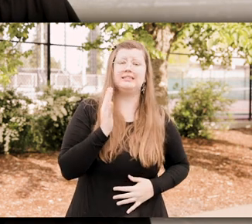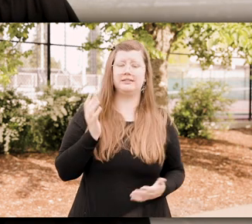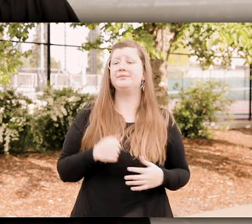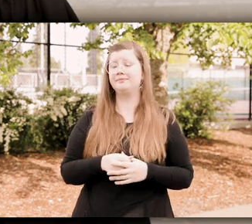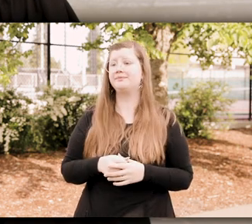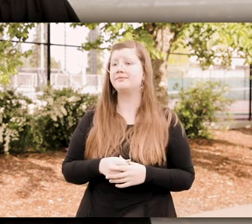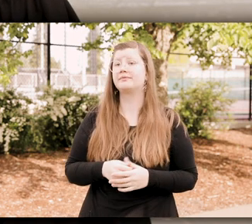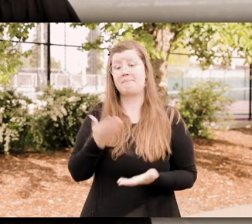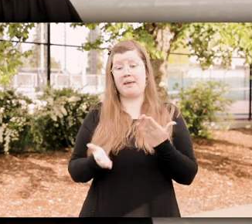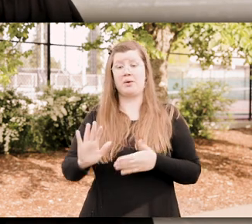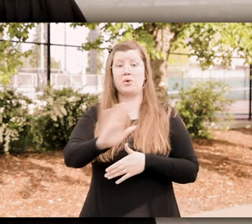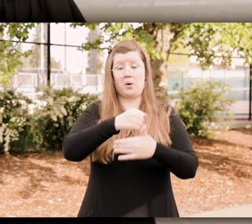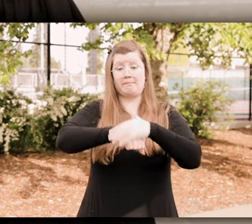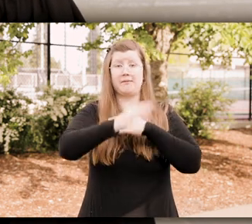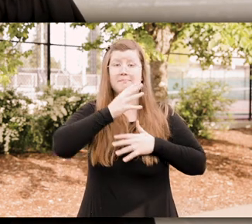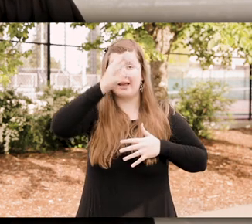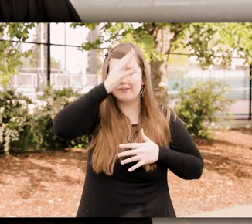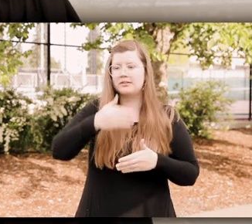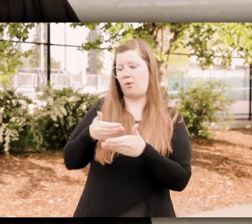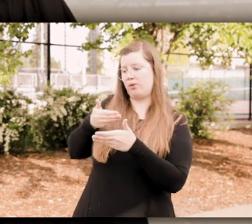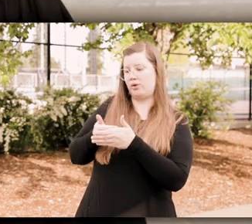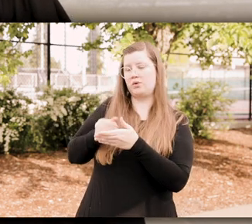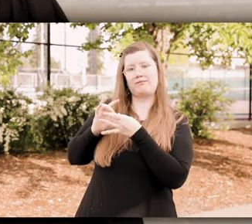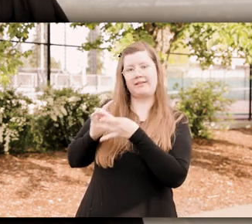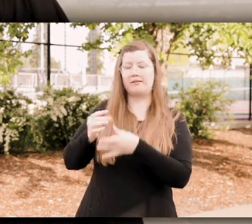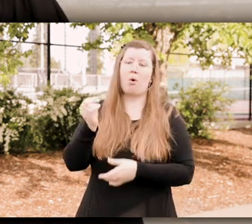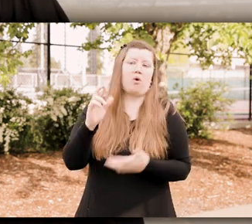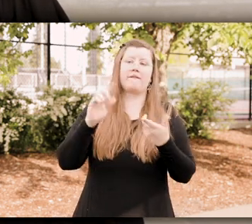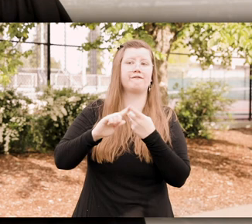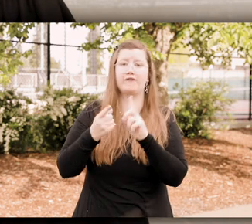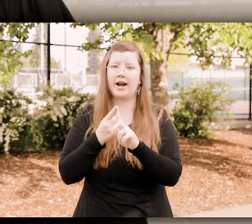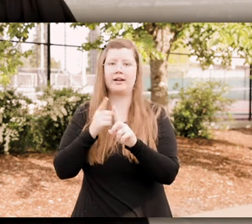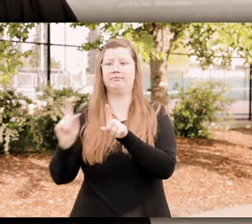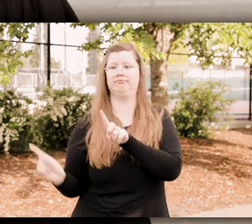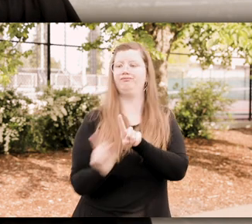stepped in when they were needed. They're the very definition of a trusted adult.